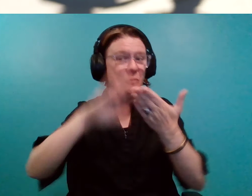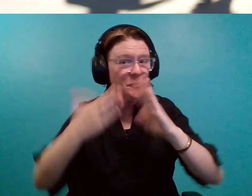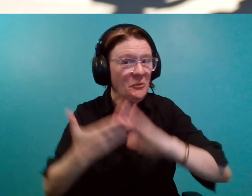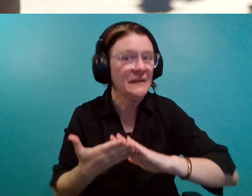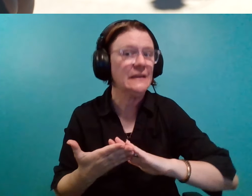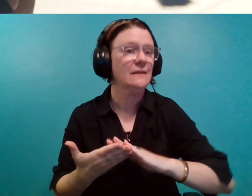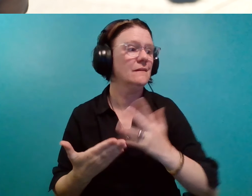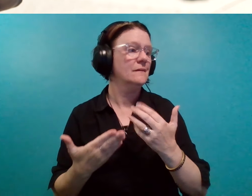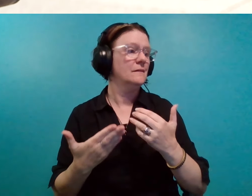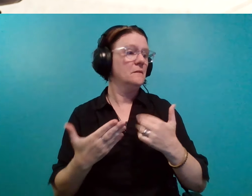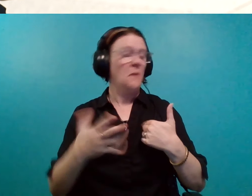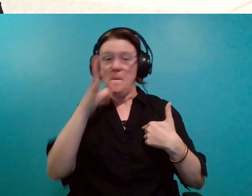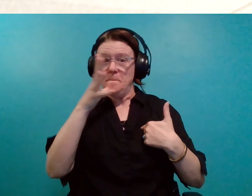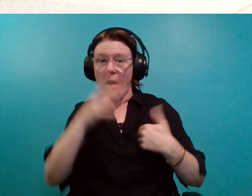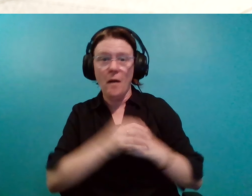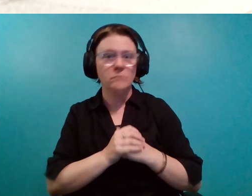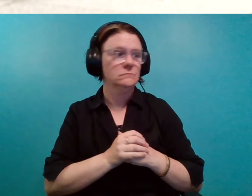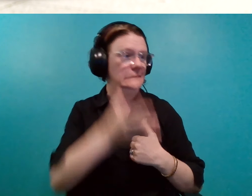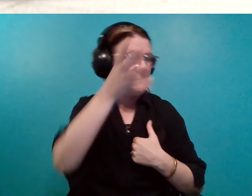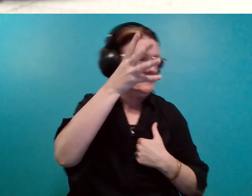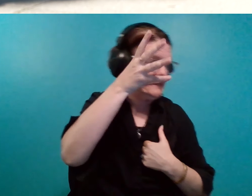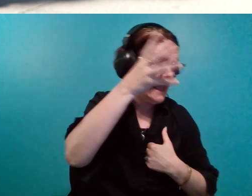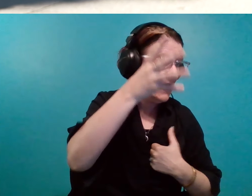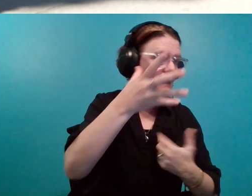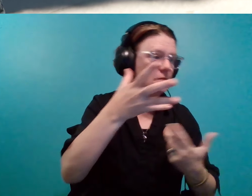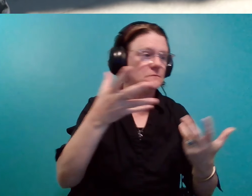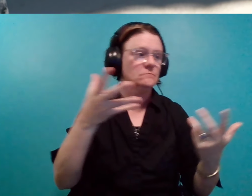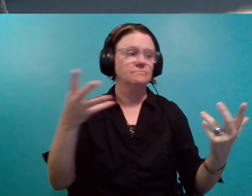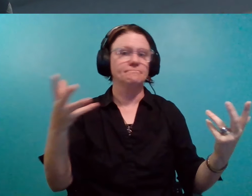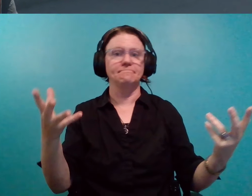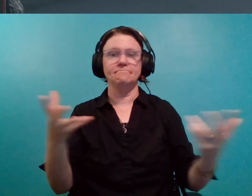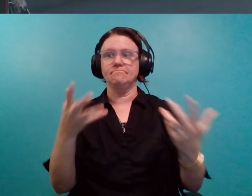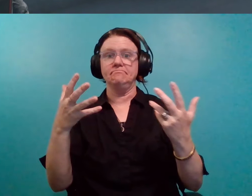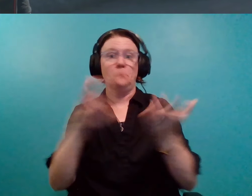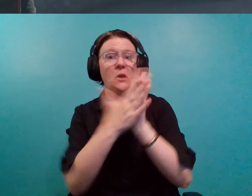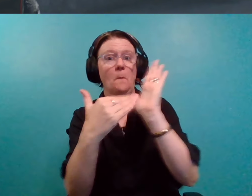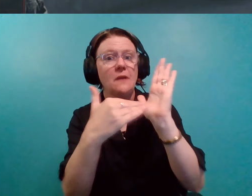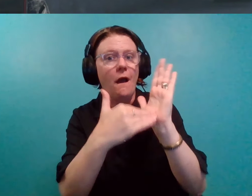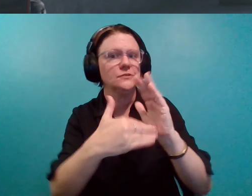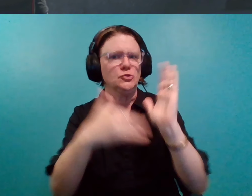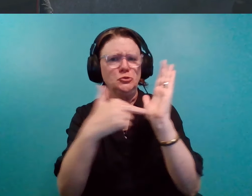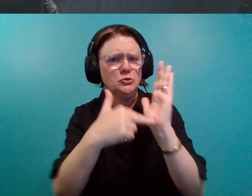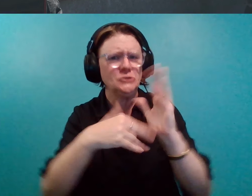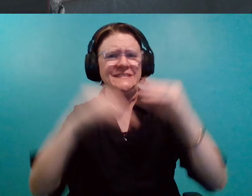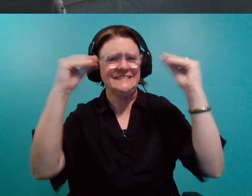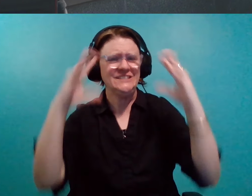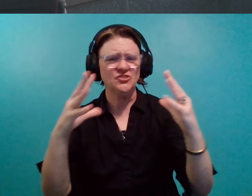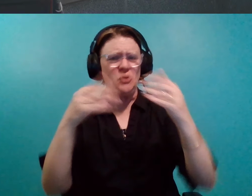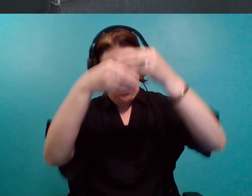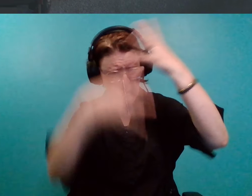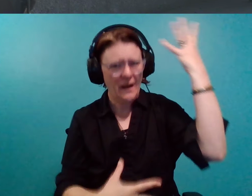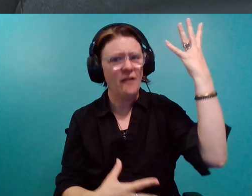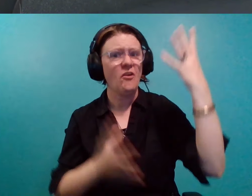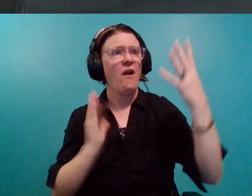community, to be a mom, to be a dad, to be a doctor or a nurse or a